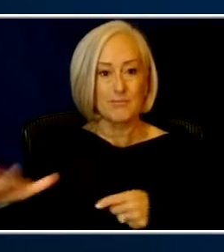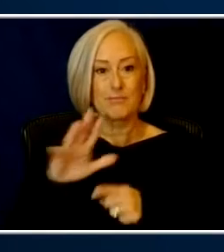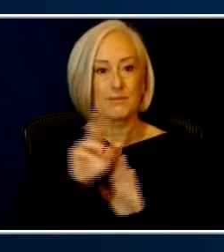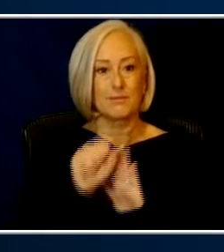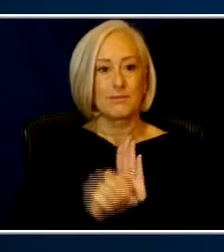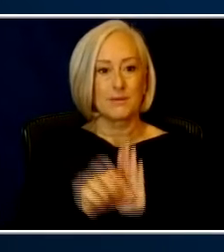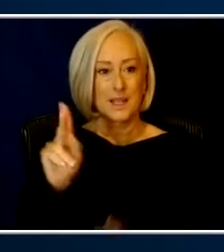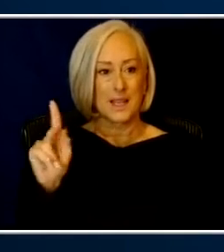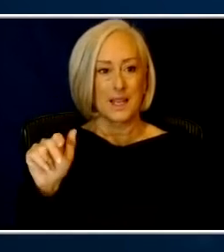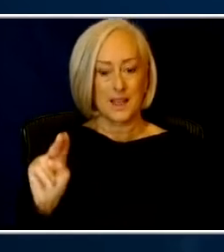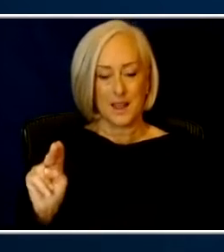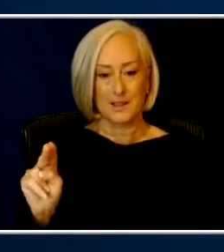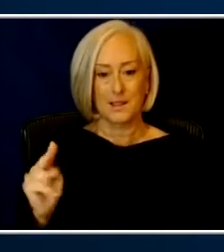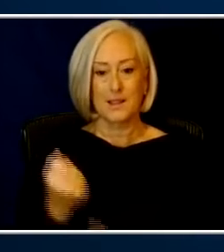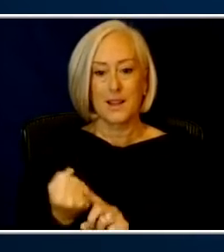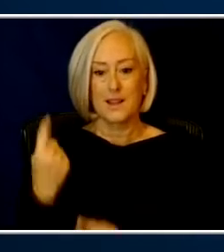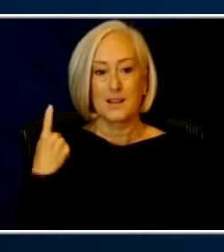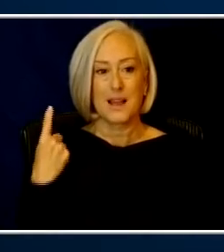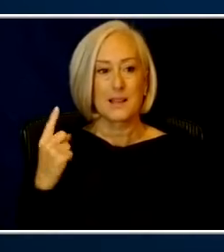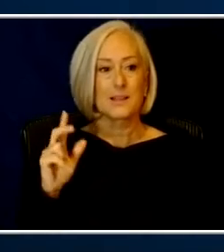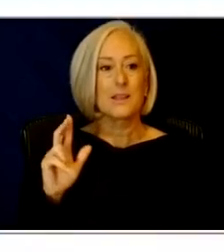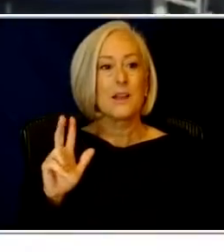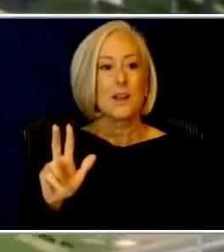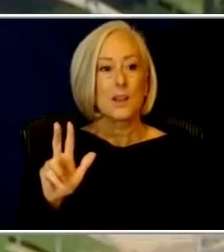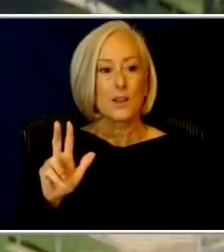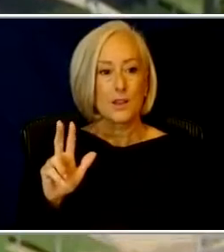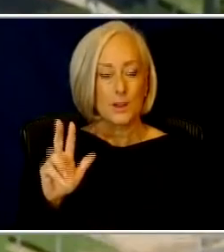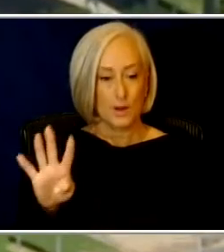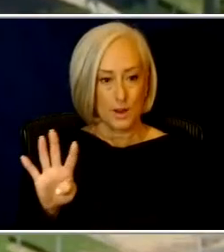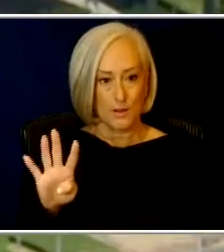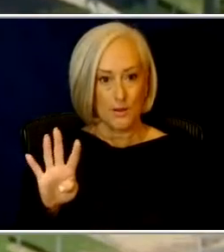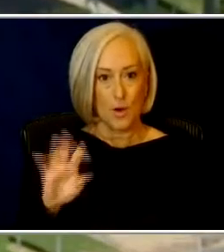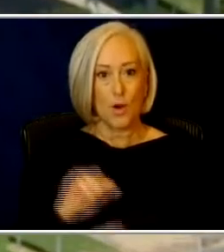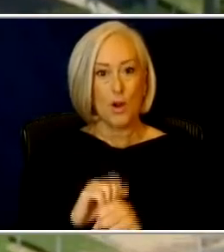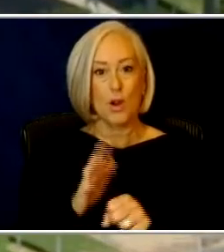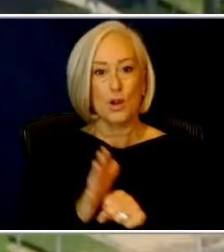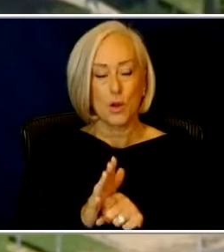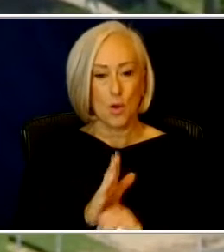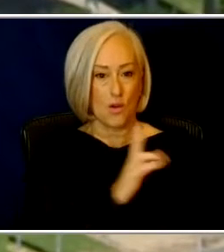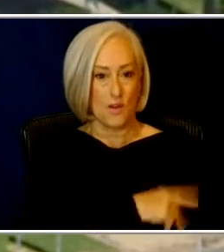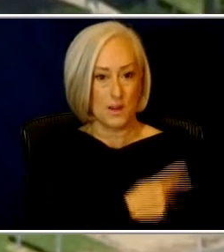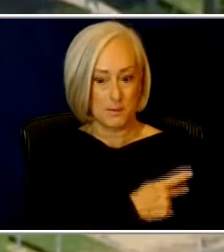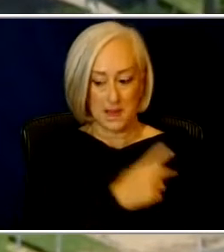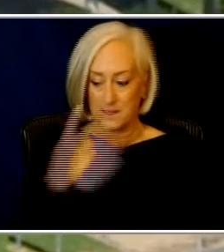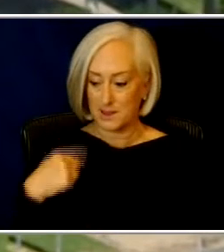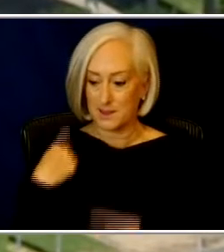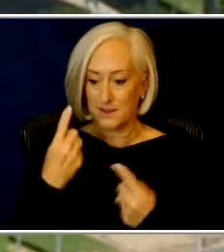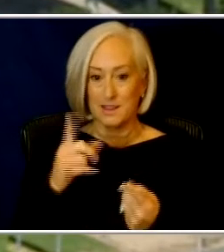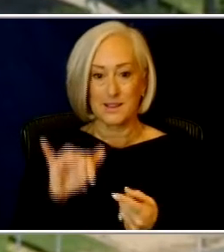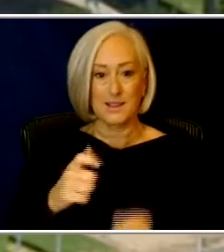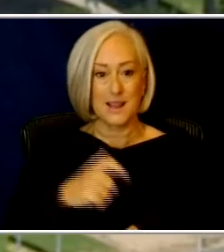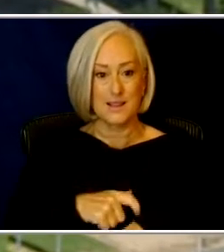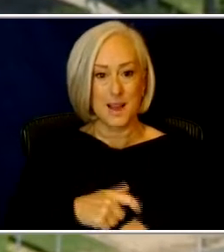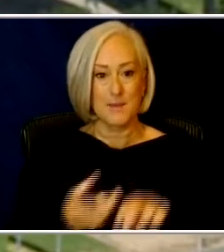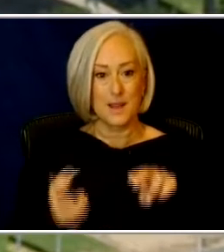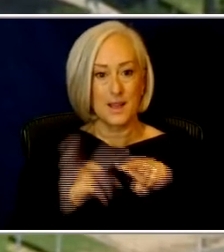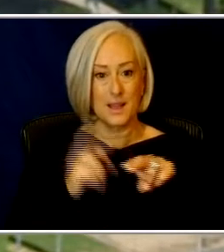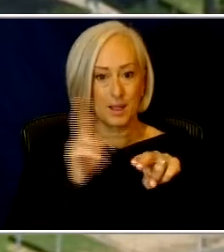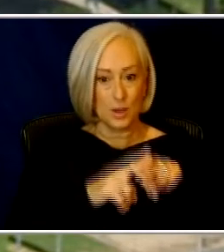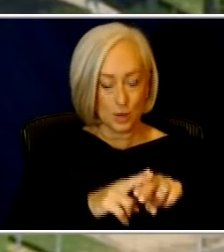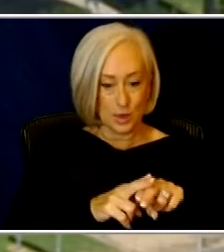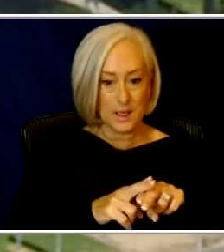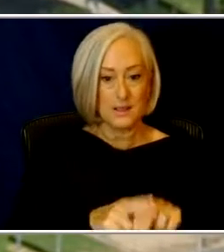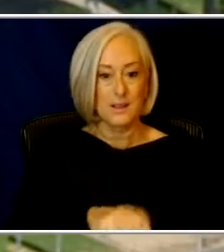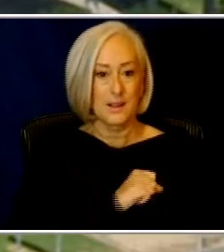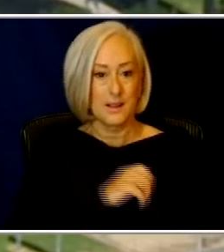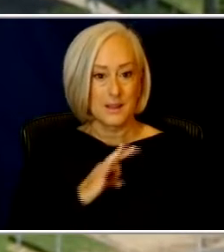had 34 COVID patients. Since then, the count for many of us has gone up. Transfers were tight, staffing low, supply